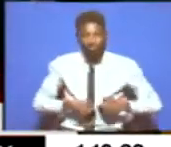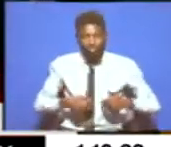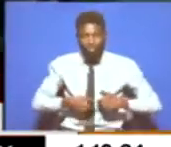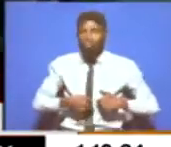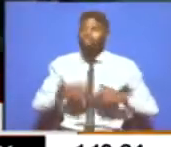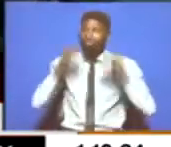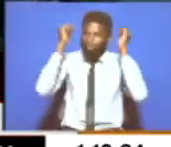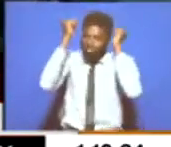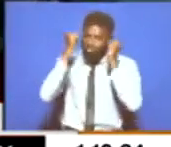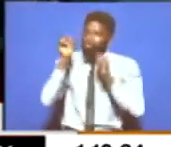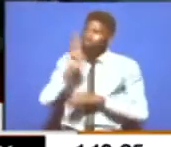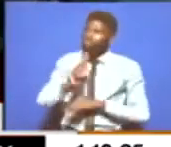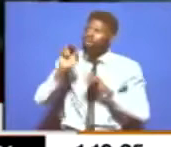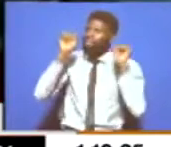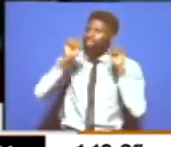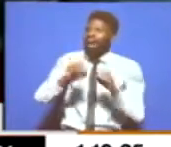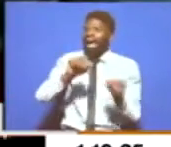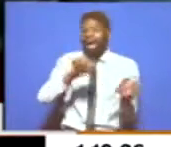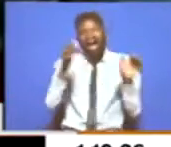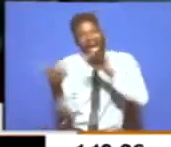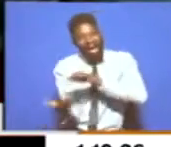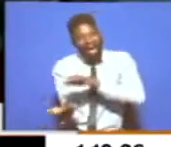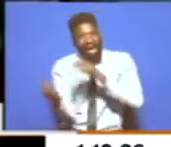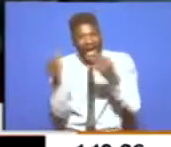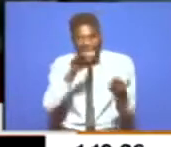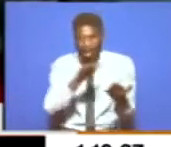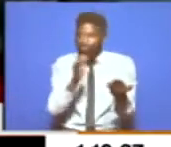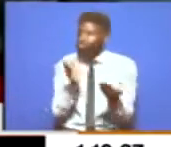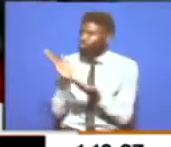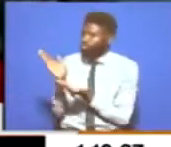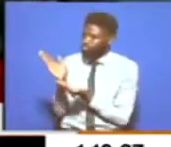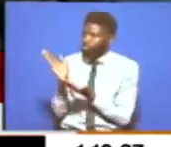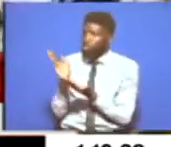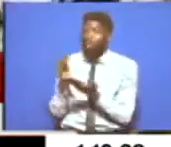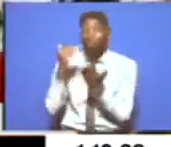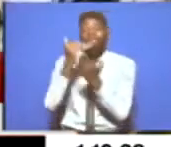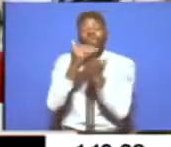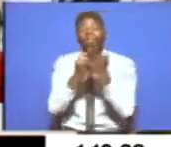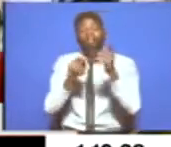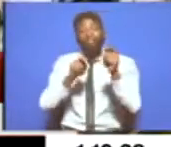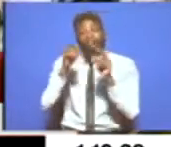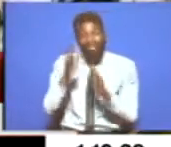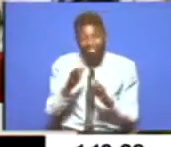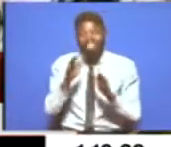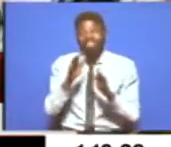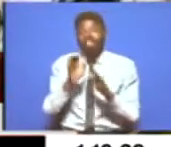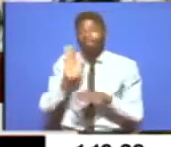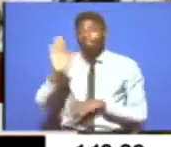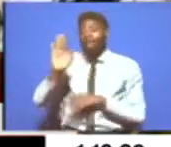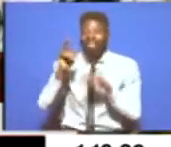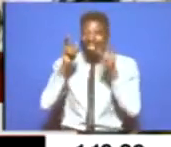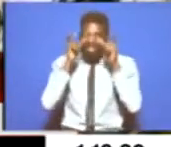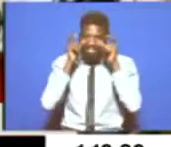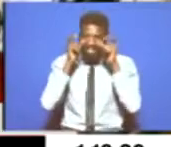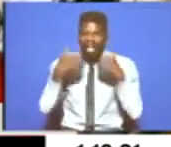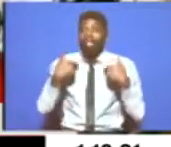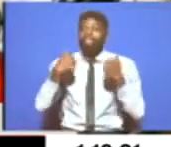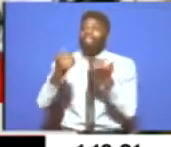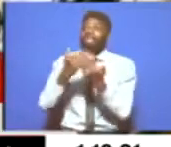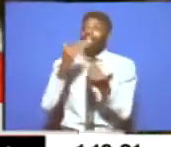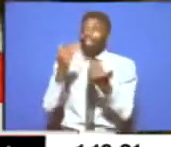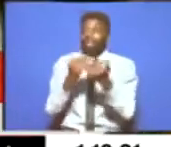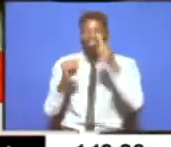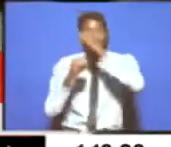Nyagodhi, Prevention Programs Manager at AIDS Healthcare Foundation, says there has been a surge in new cases of